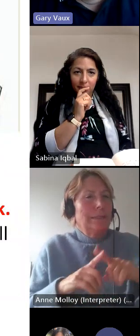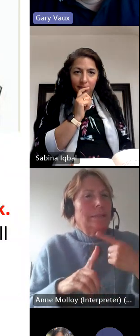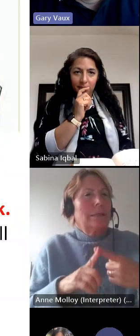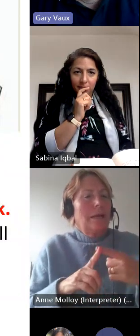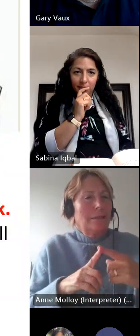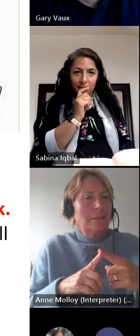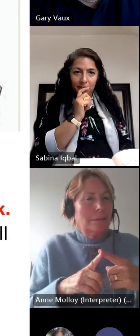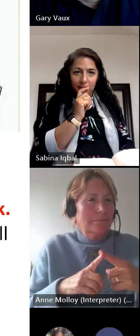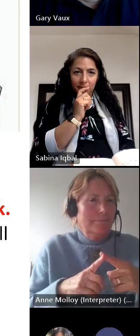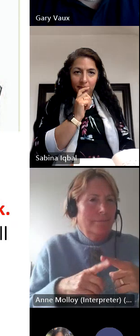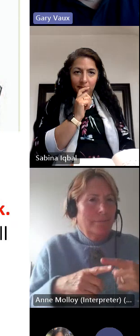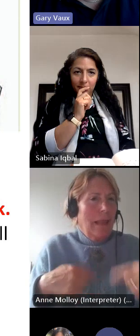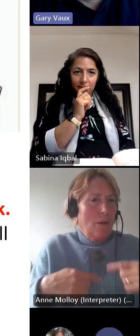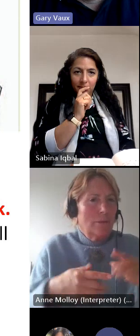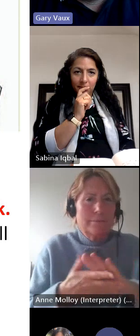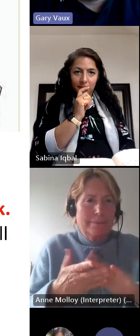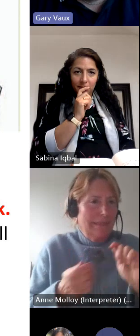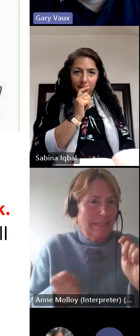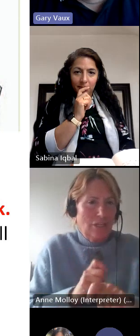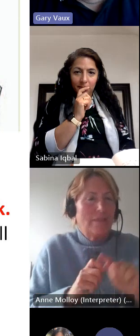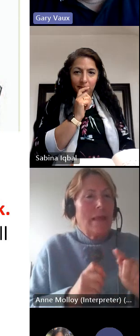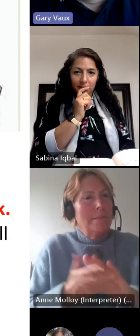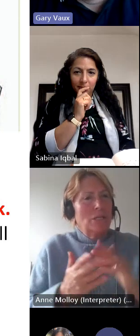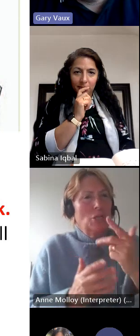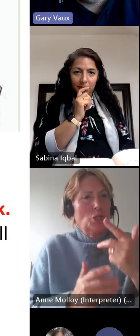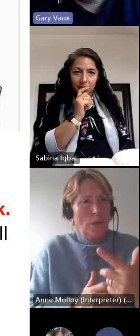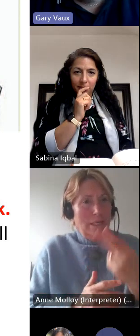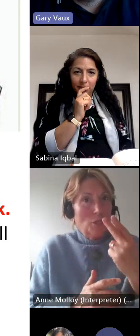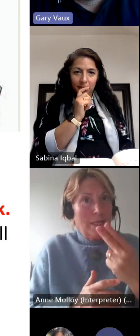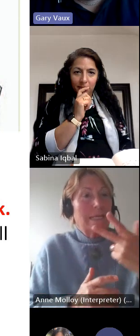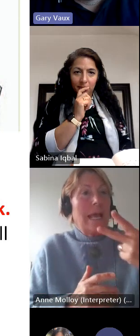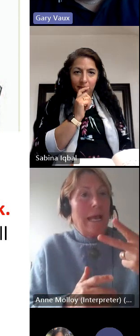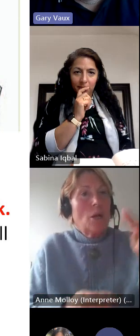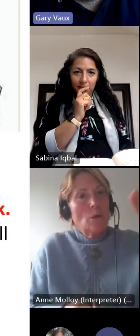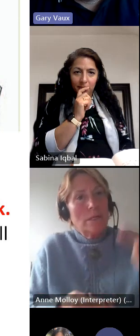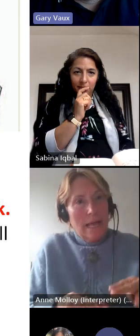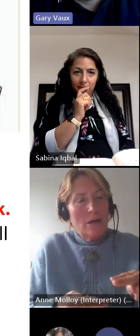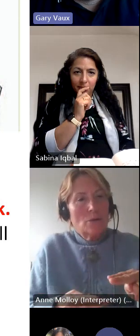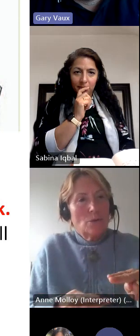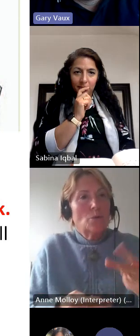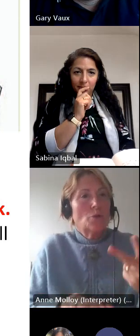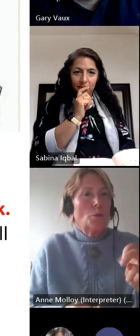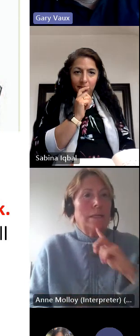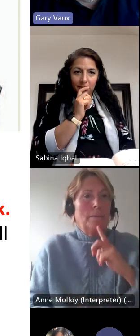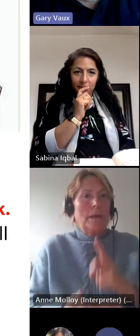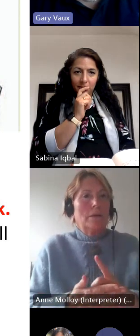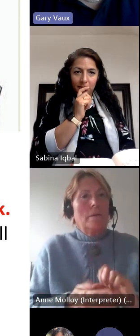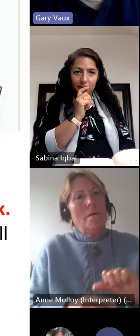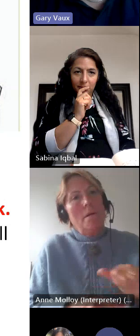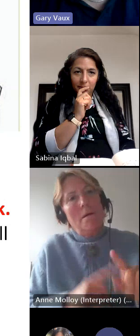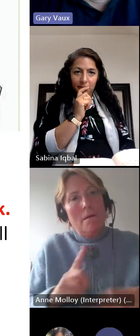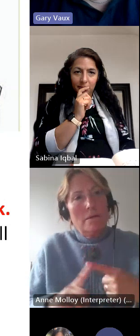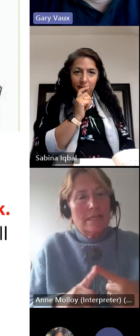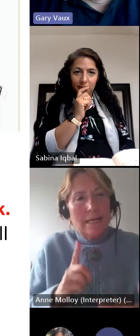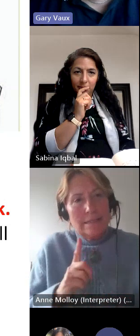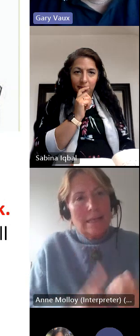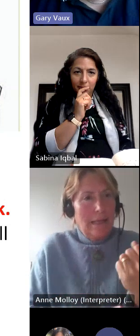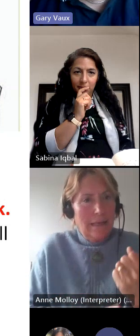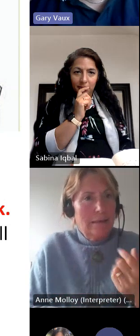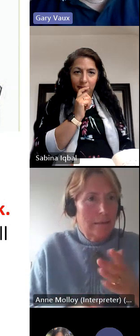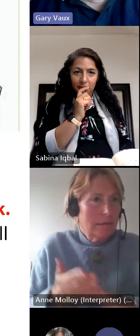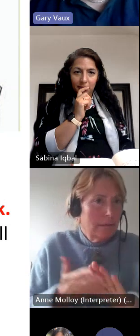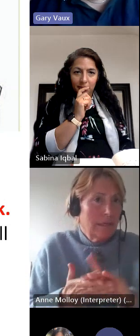changed, that 28 goes down to £20 as an after-tax gain. Now, if you're the